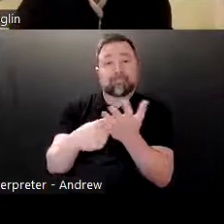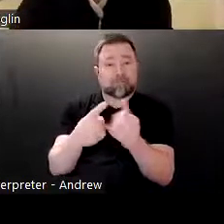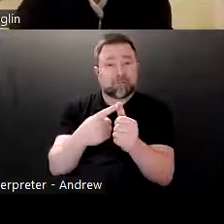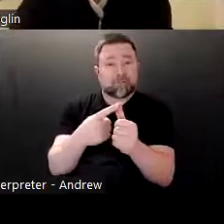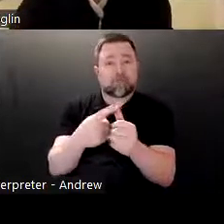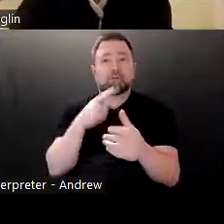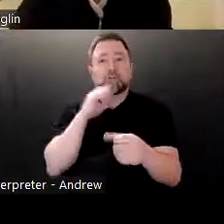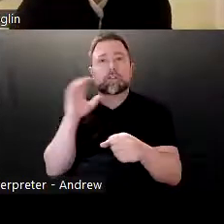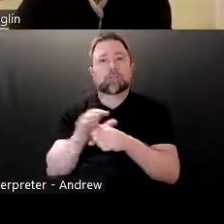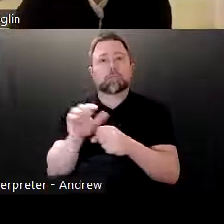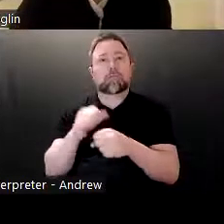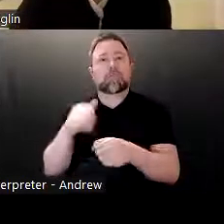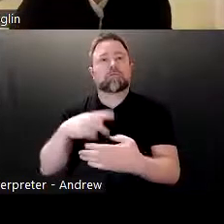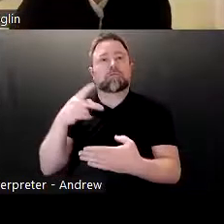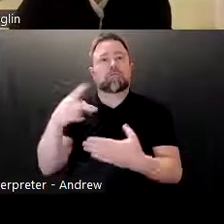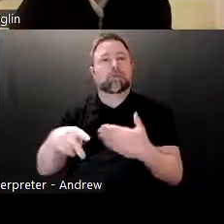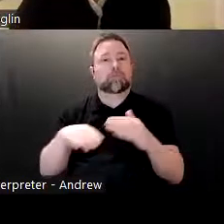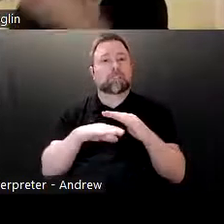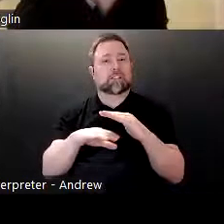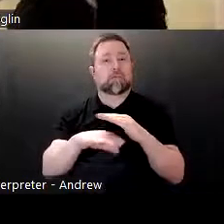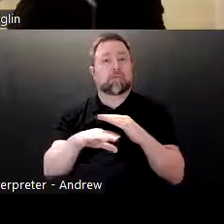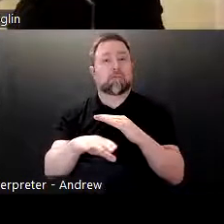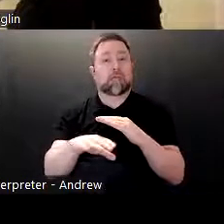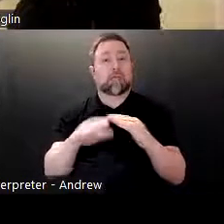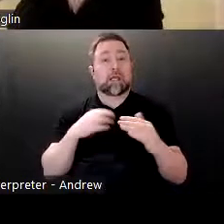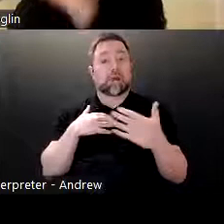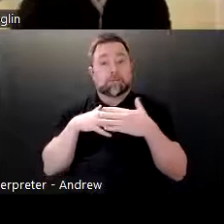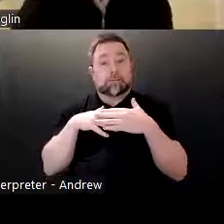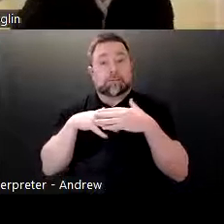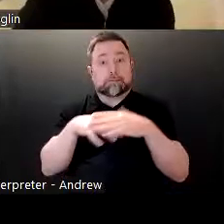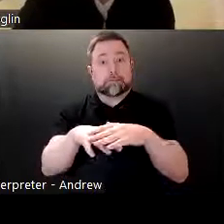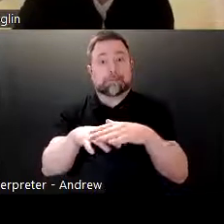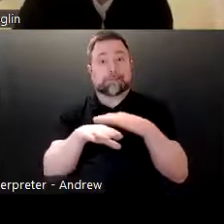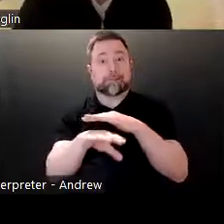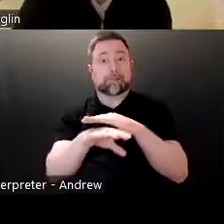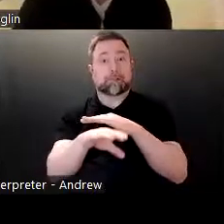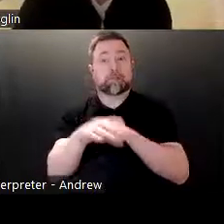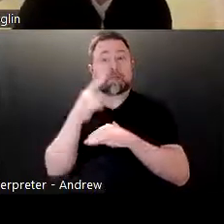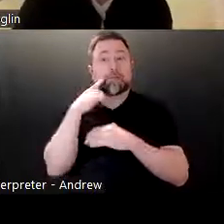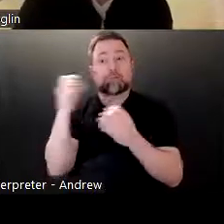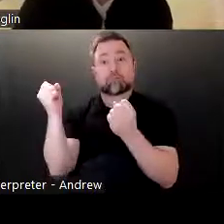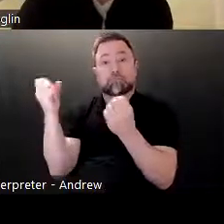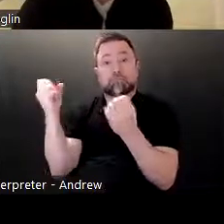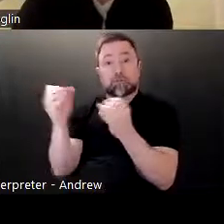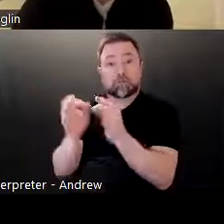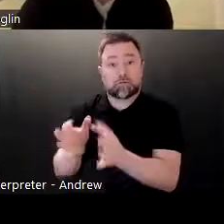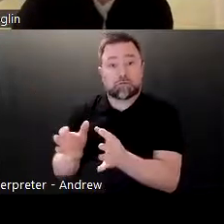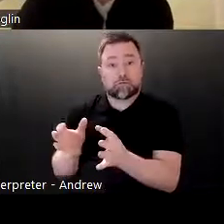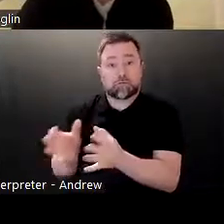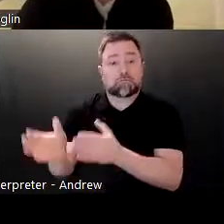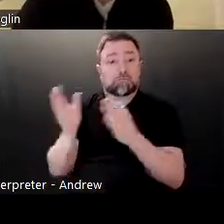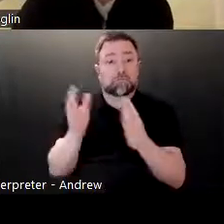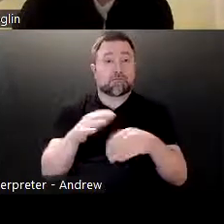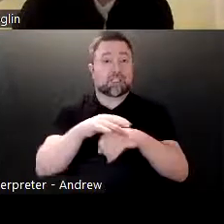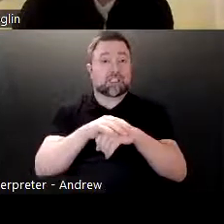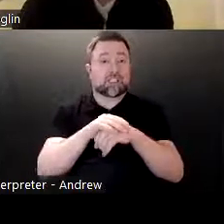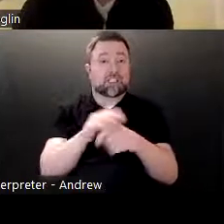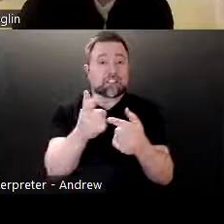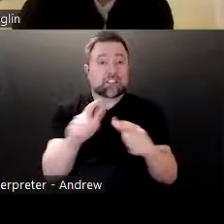this program accessible and are integrating accessibility through American Sign Language interpretation and English